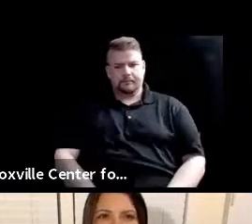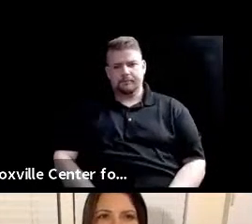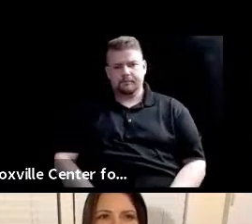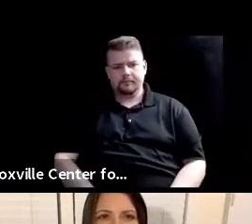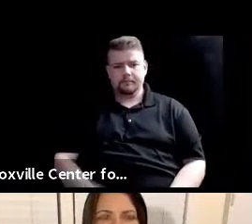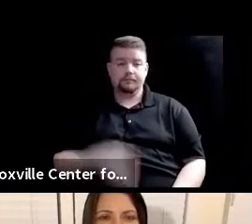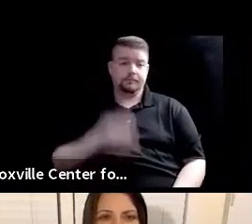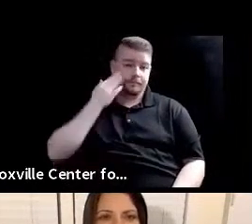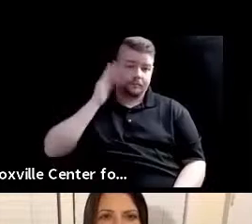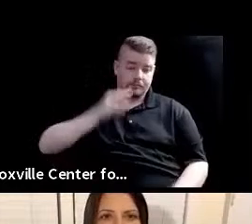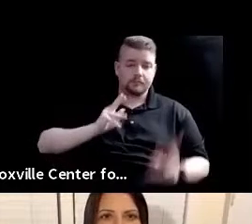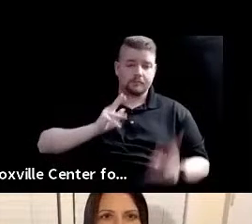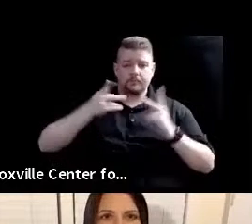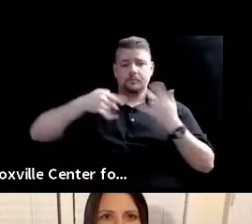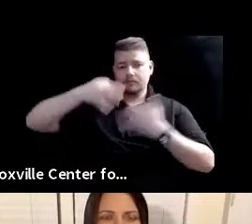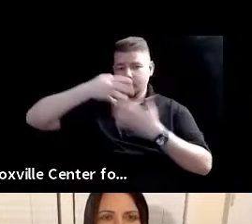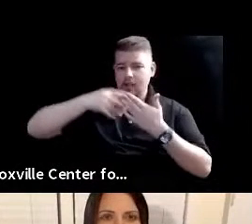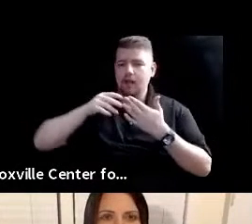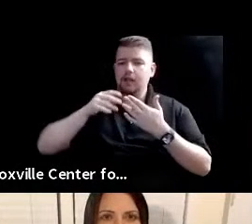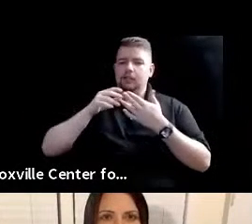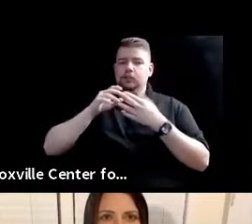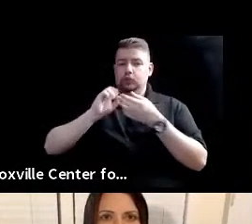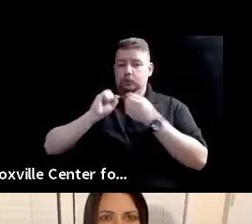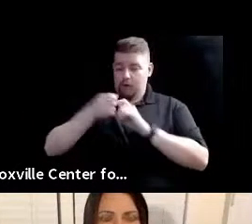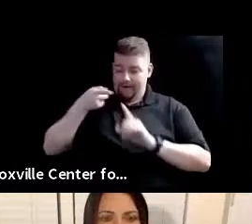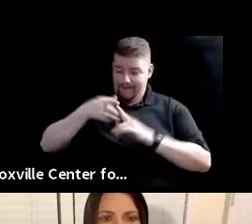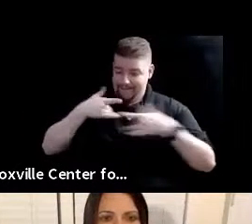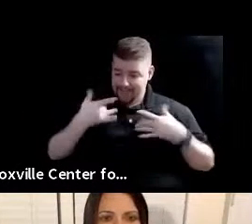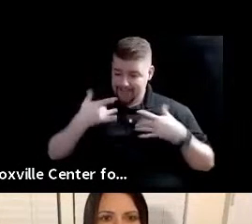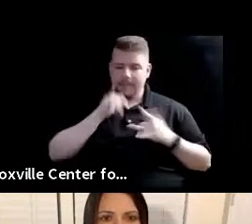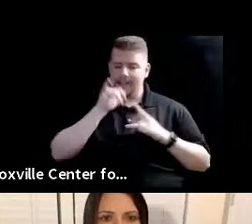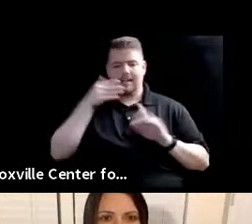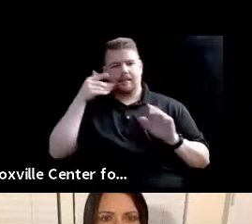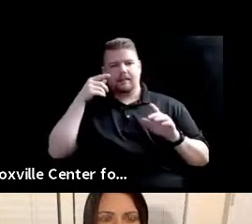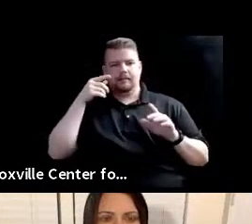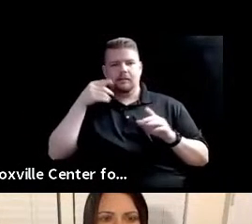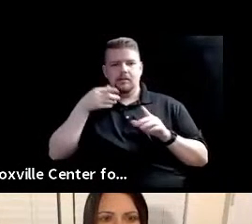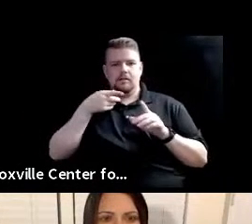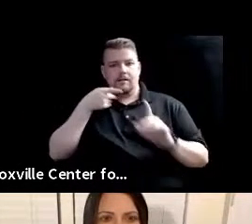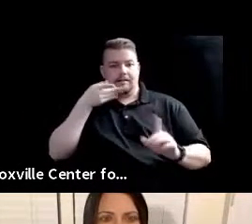I mean, I know people socialize at sporting events, but that's not the primary purpose of a sporting event.